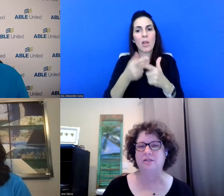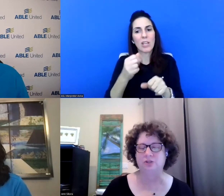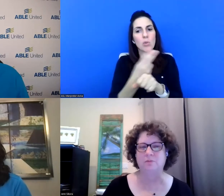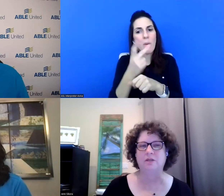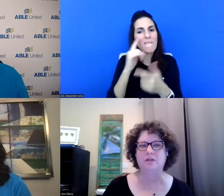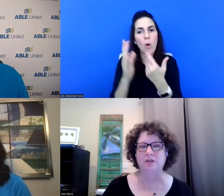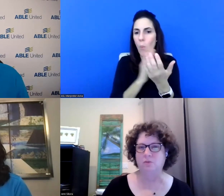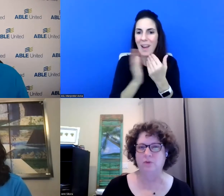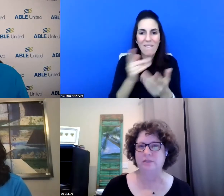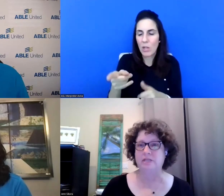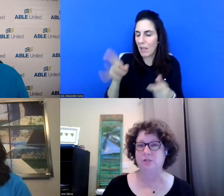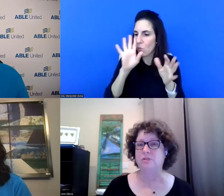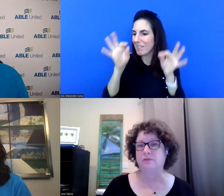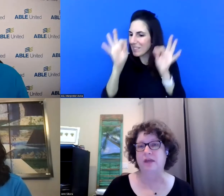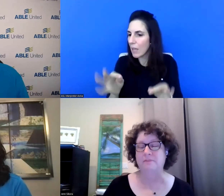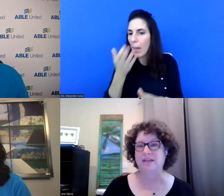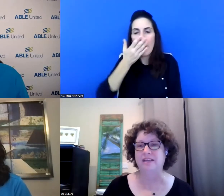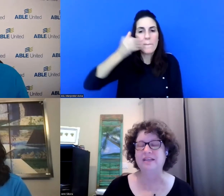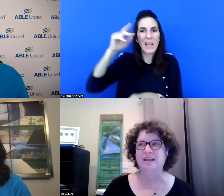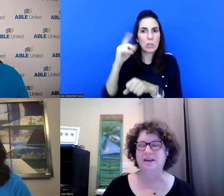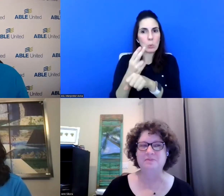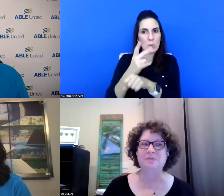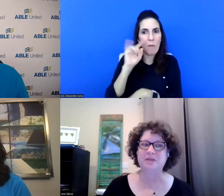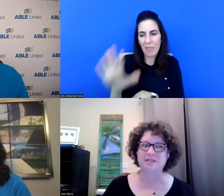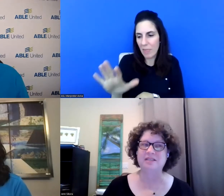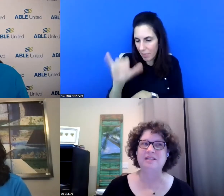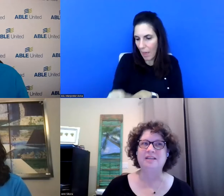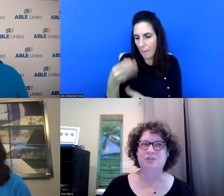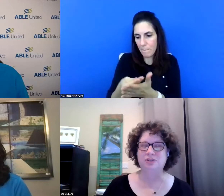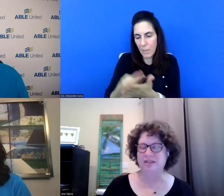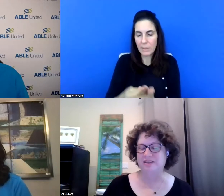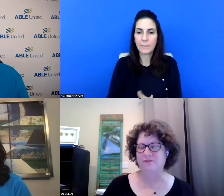they determined was the best use of that money. So in